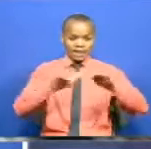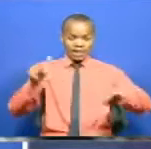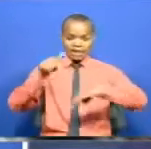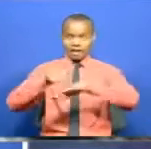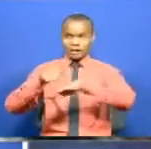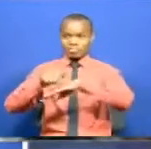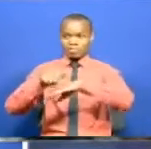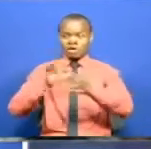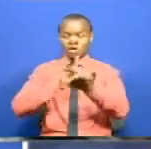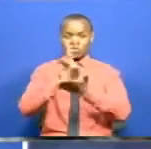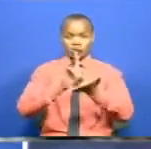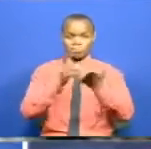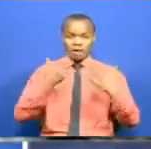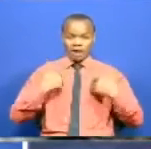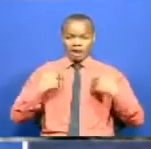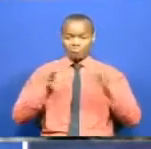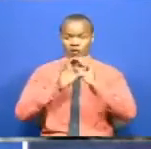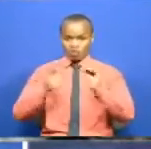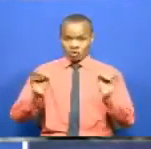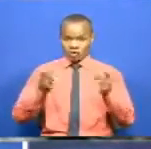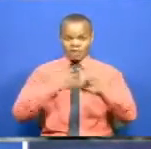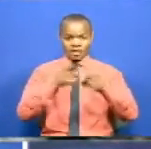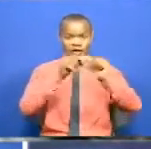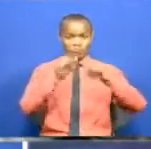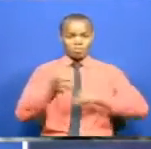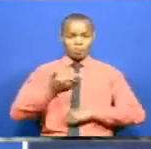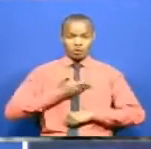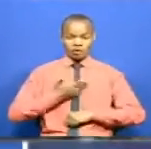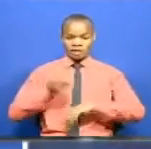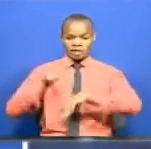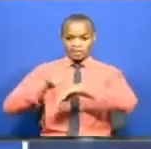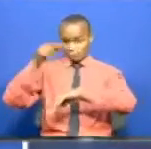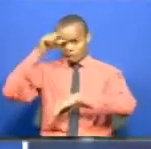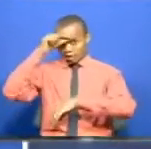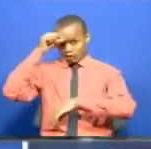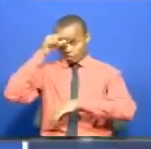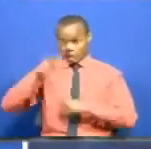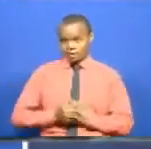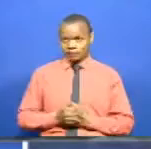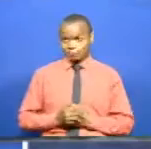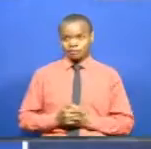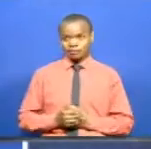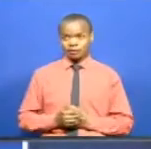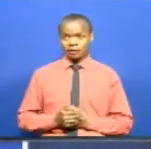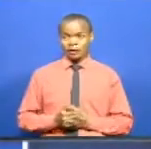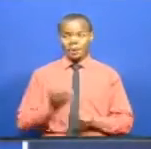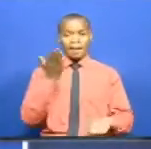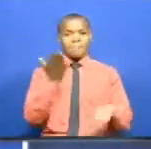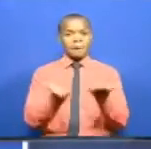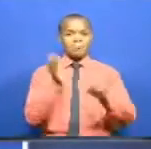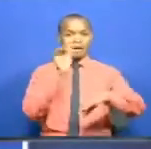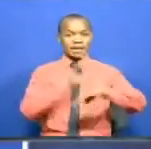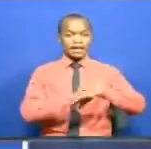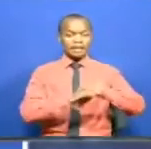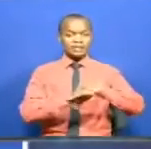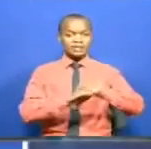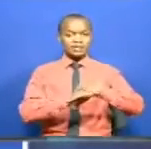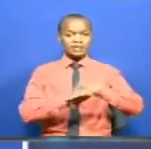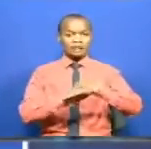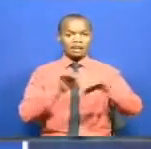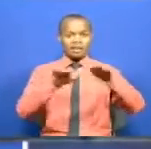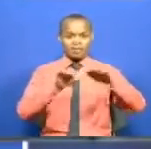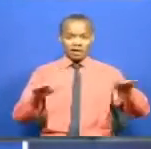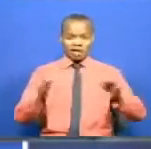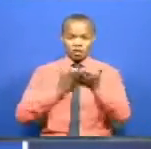documents could have their land ownership documents revoked by the government. Hata mtu alipata ardhi ile kwa njia ya ufisadi basi